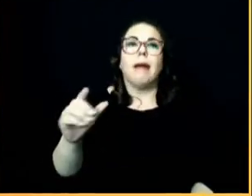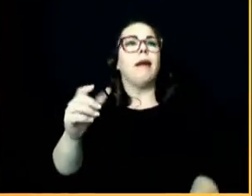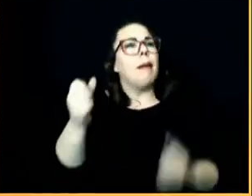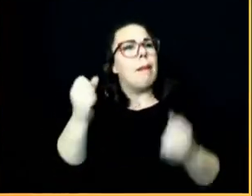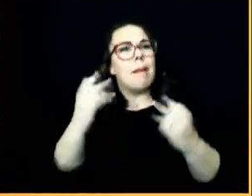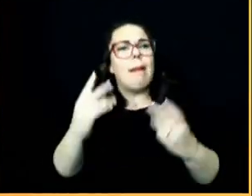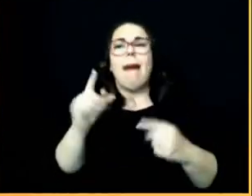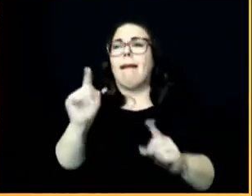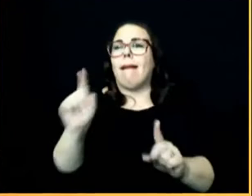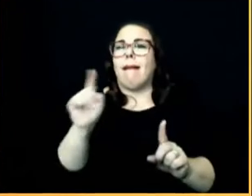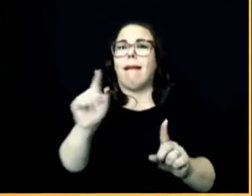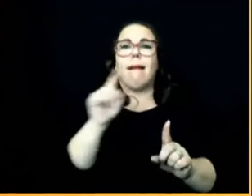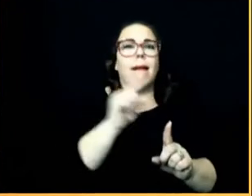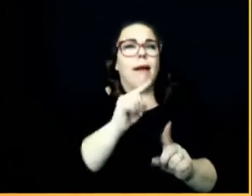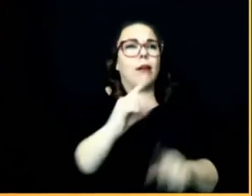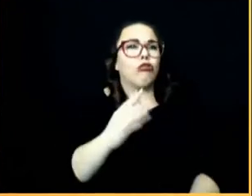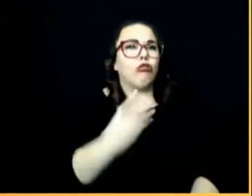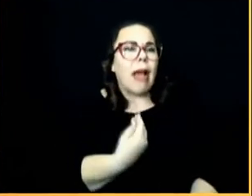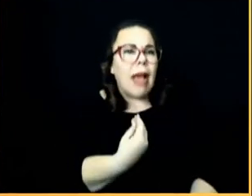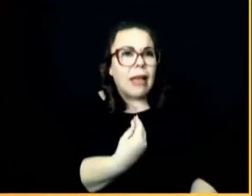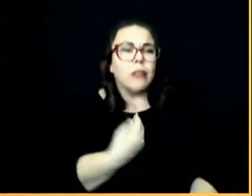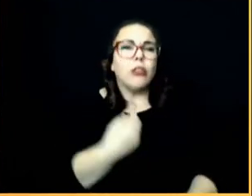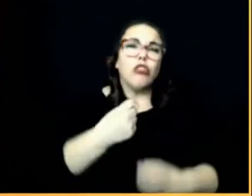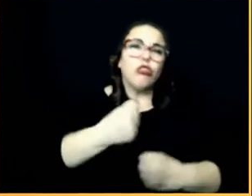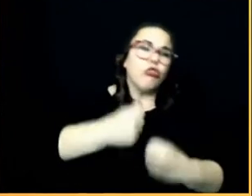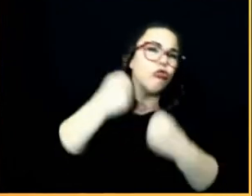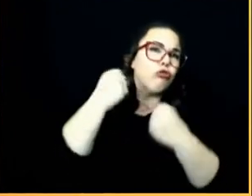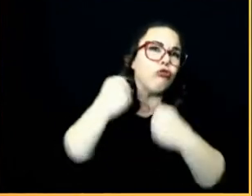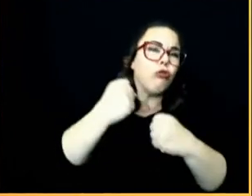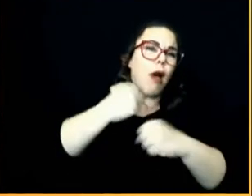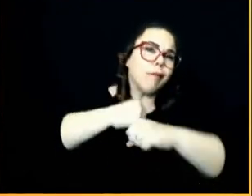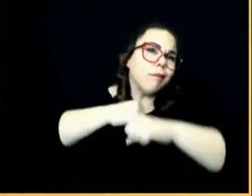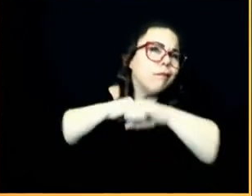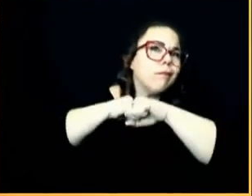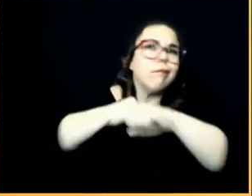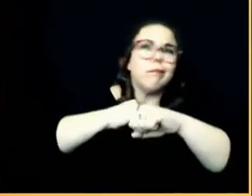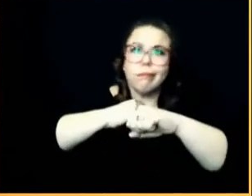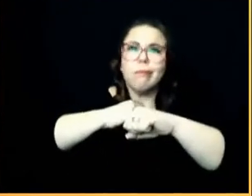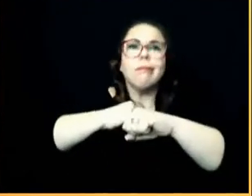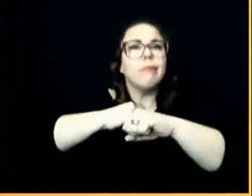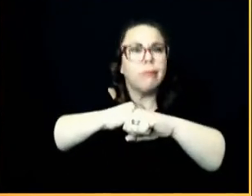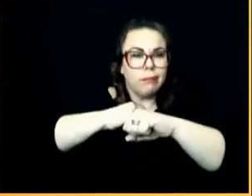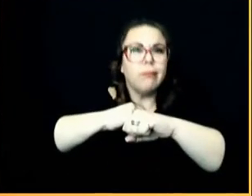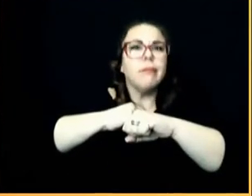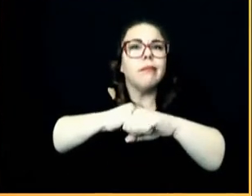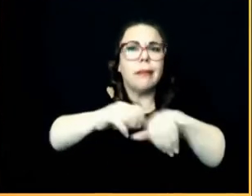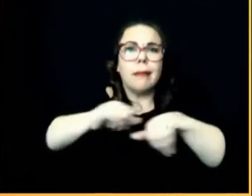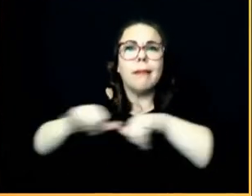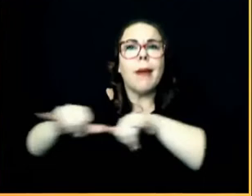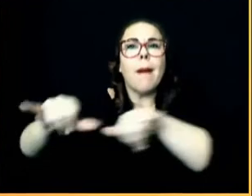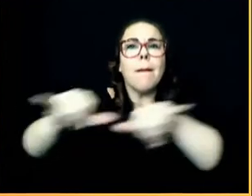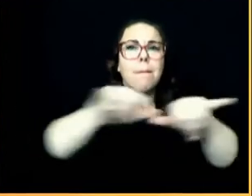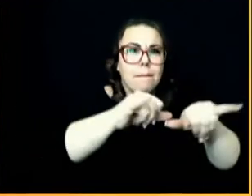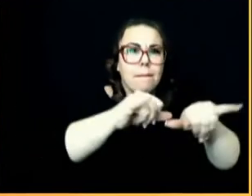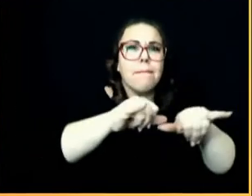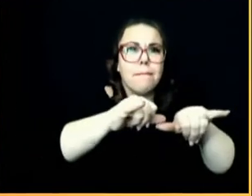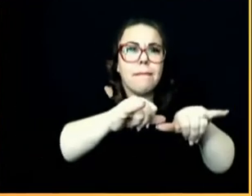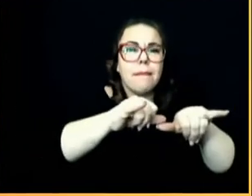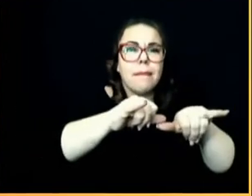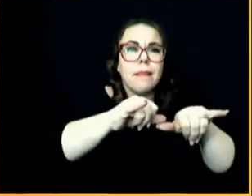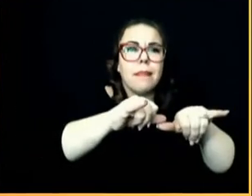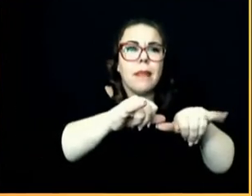people, very strong protections for trans people across the board and services, ironically has never